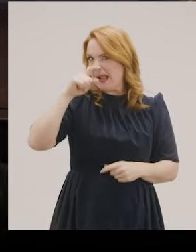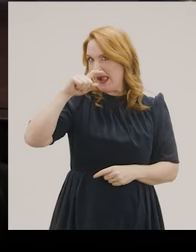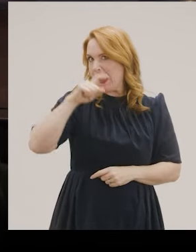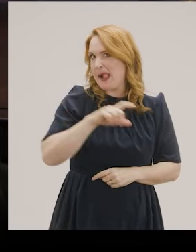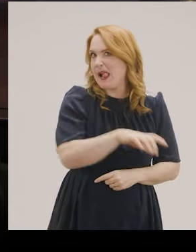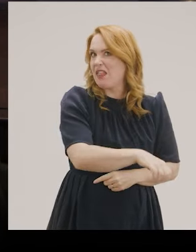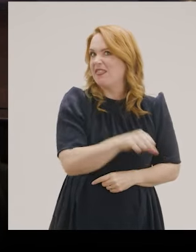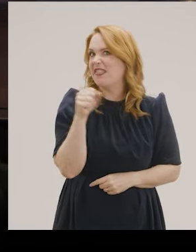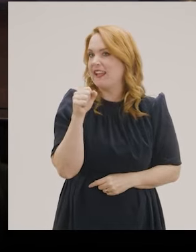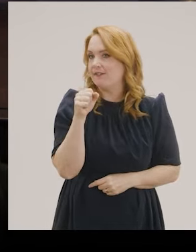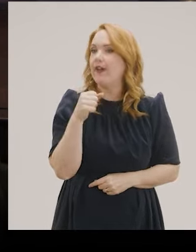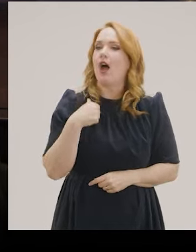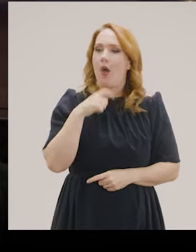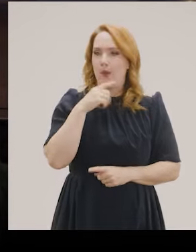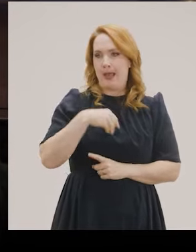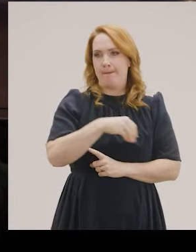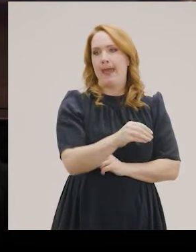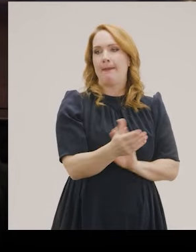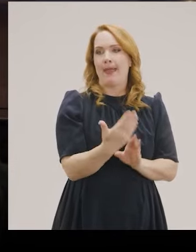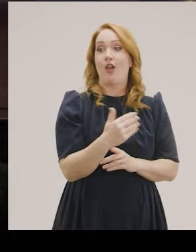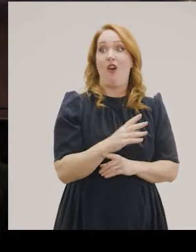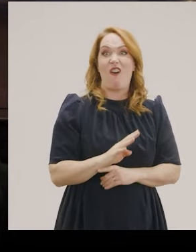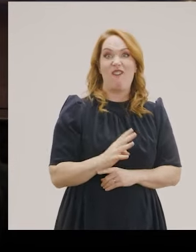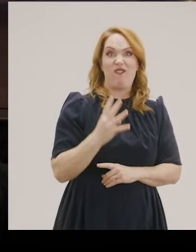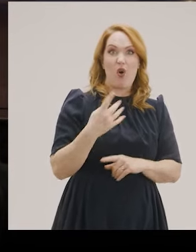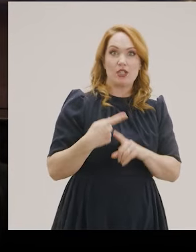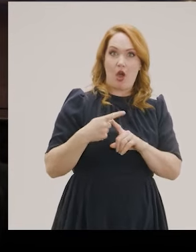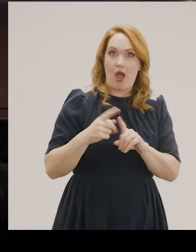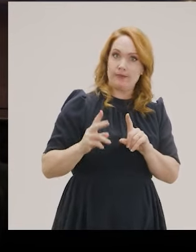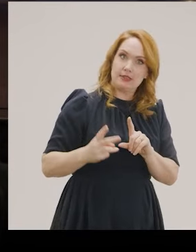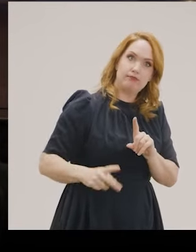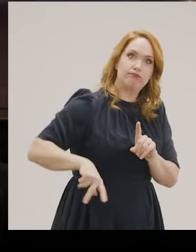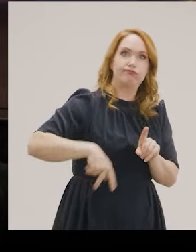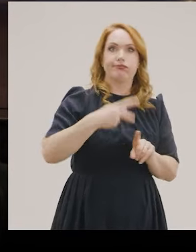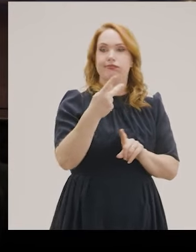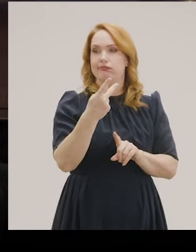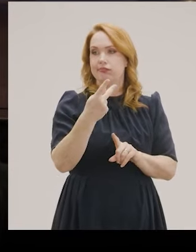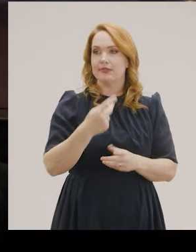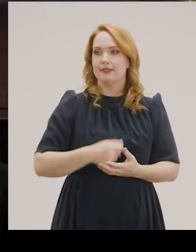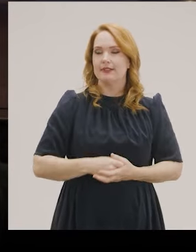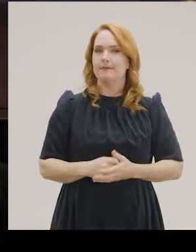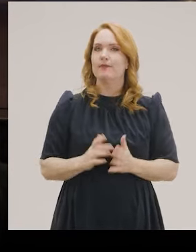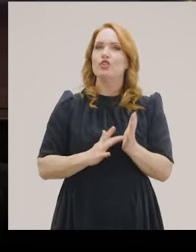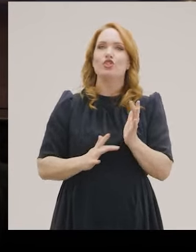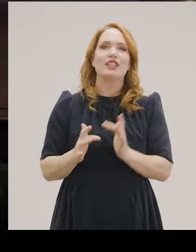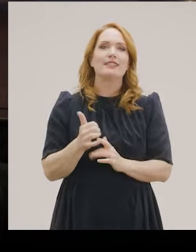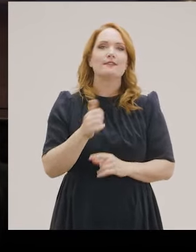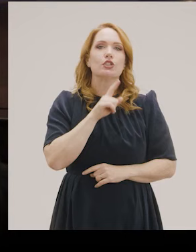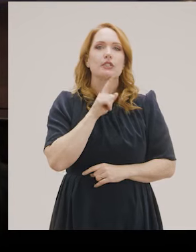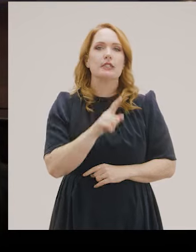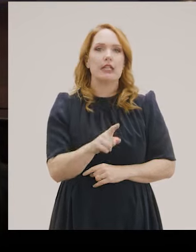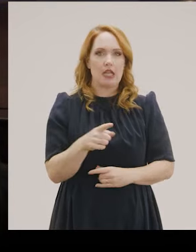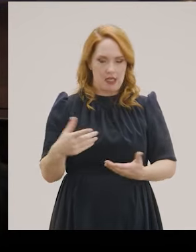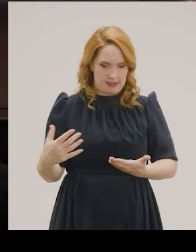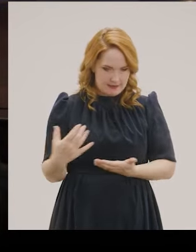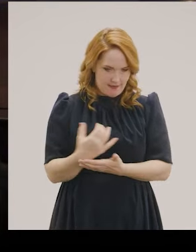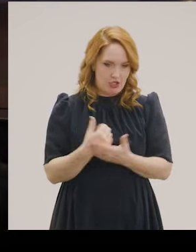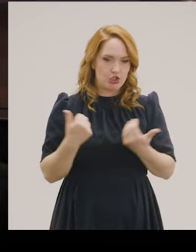cheated anybody out of anything, I will pay back four times the amount. Jesus said to him,